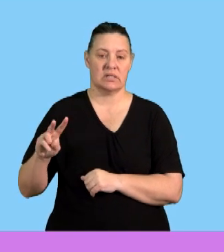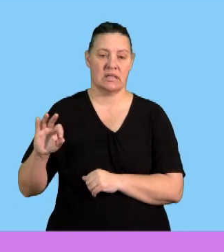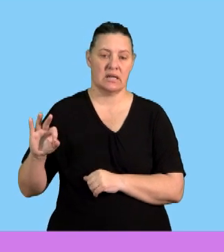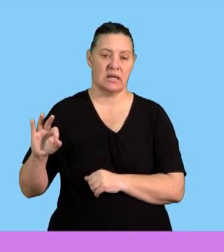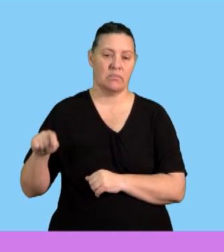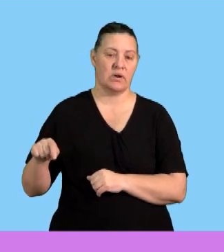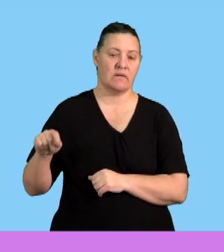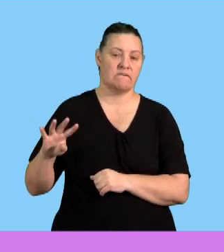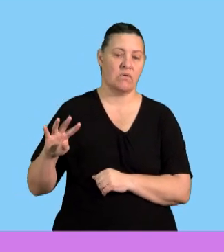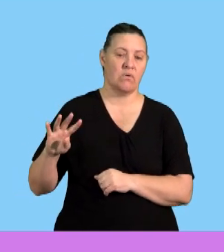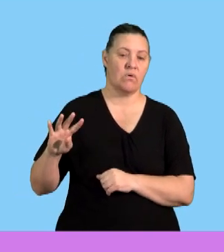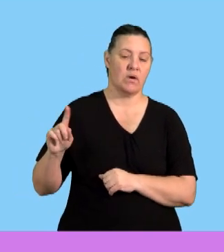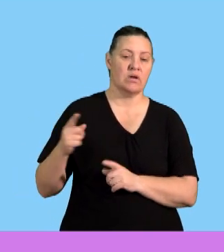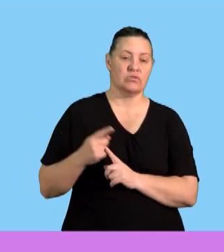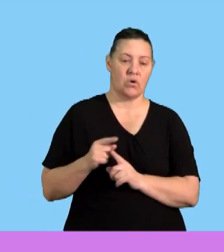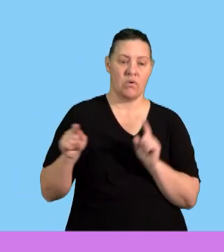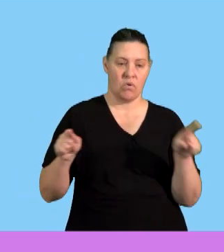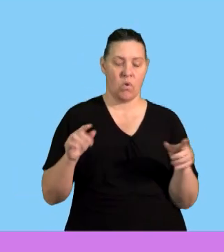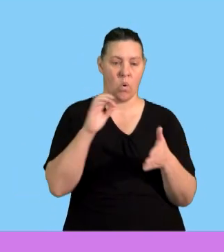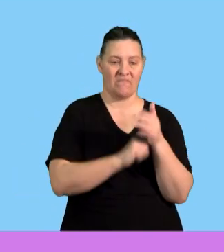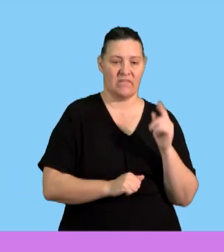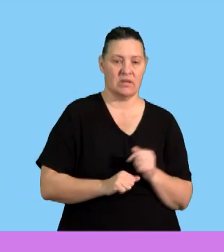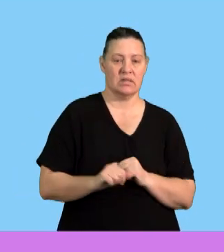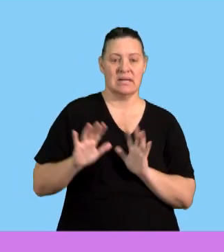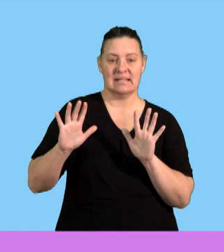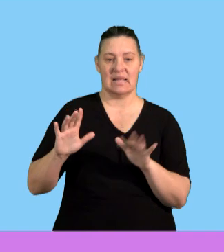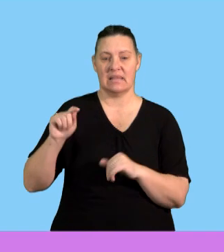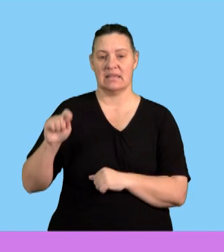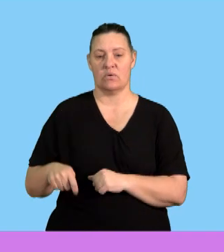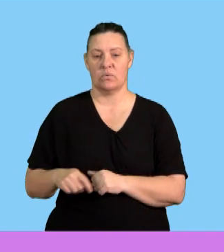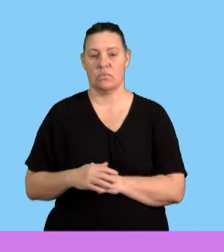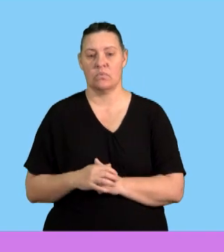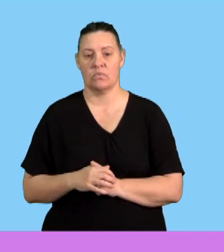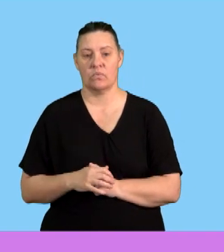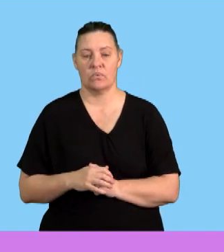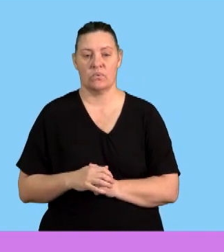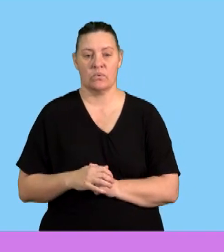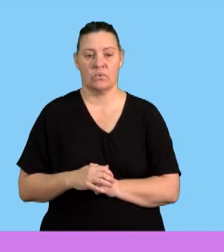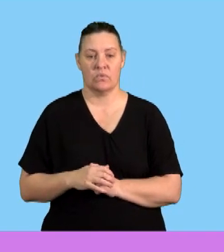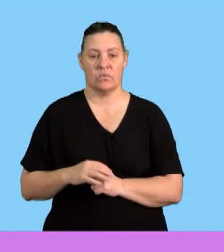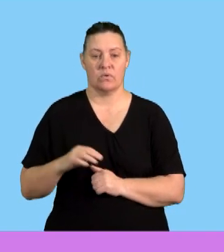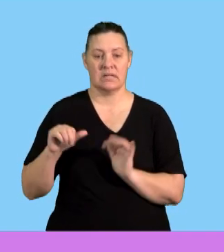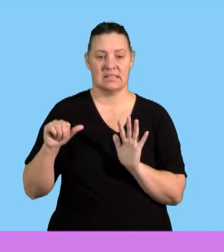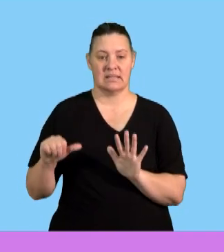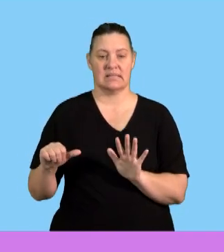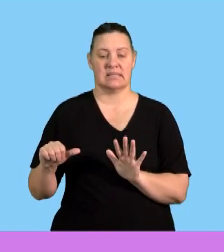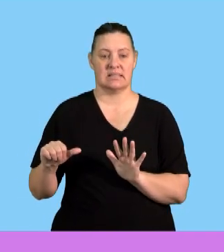10,623.41. So the interest gained is the difference between the two. So we'll say